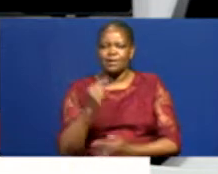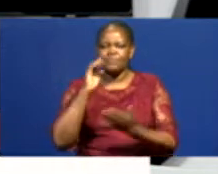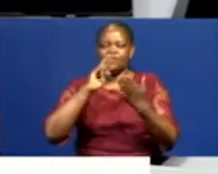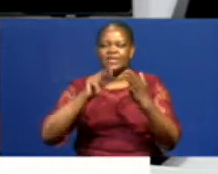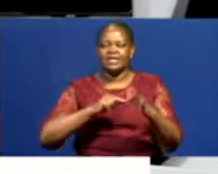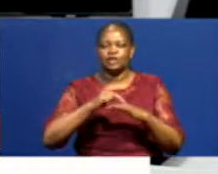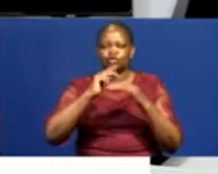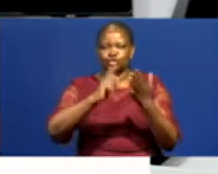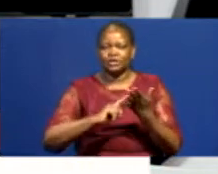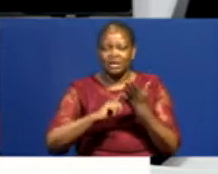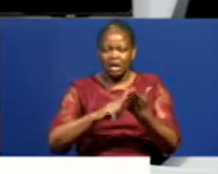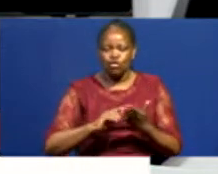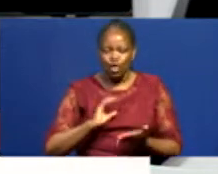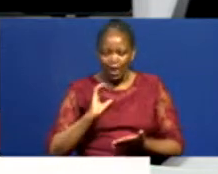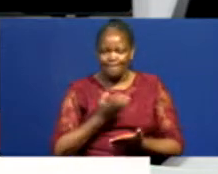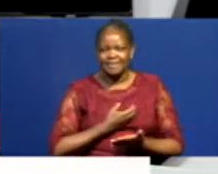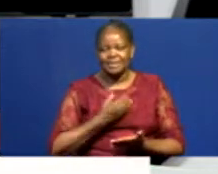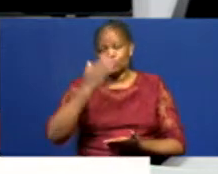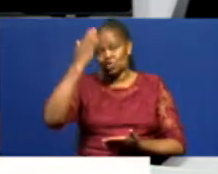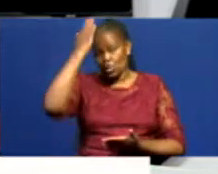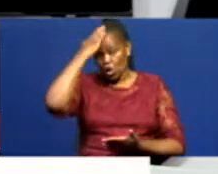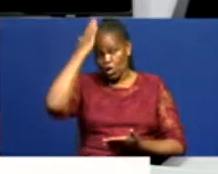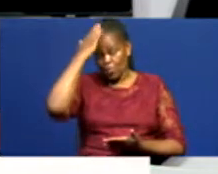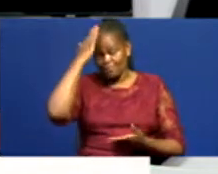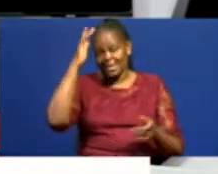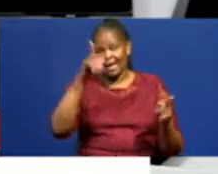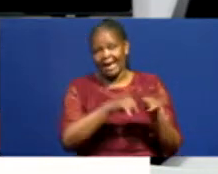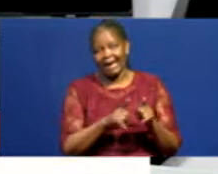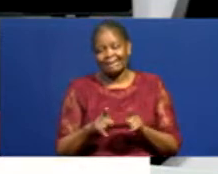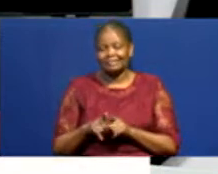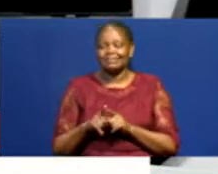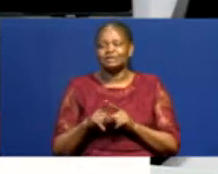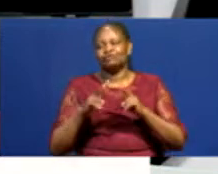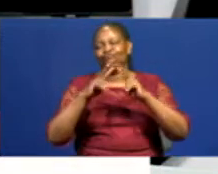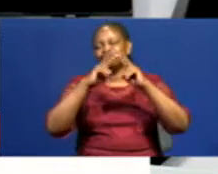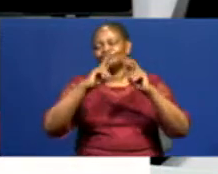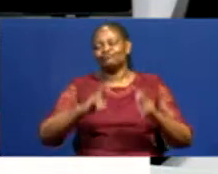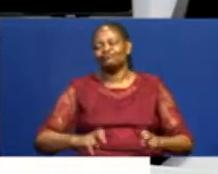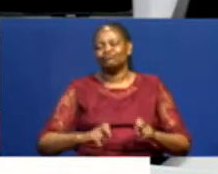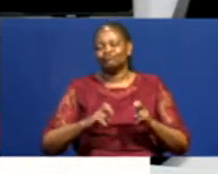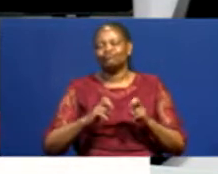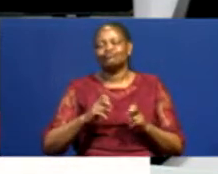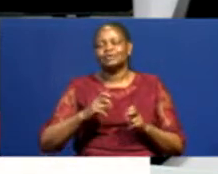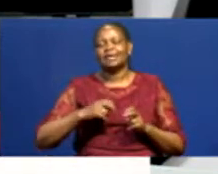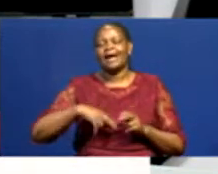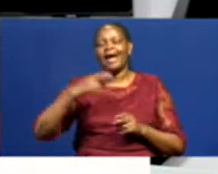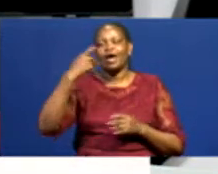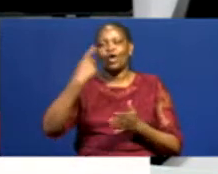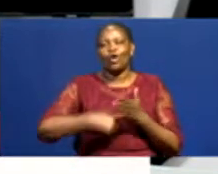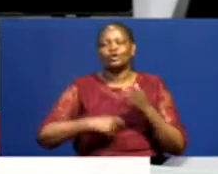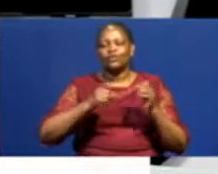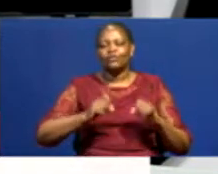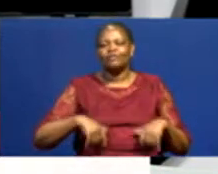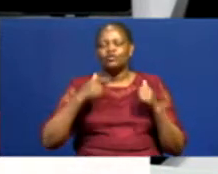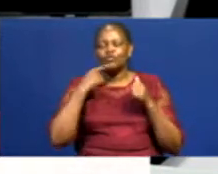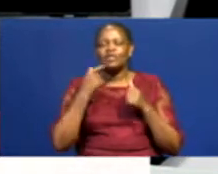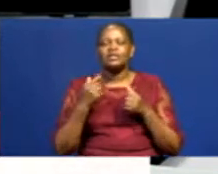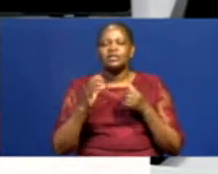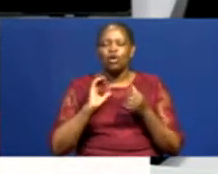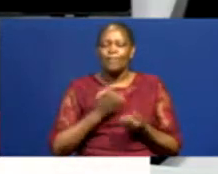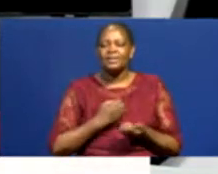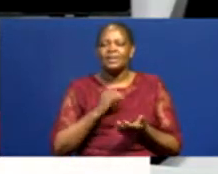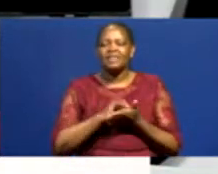National Dialogue Committee Monday as it probes the rising cost of living. Chirchir told the committee that petroleum